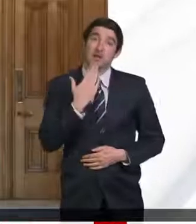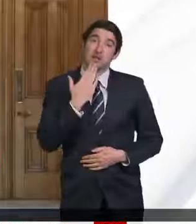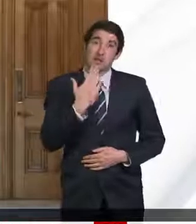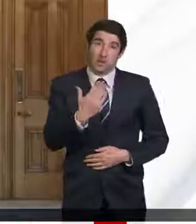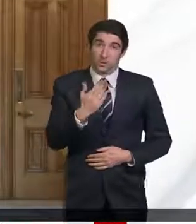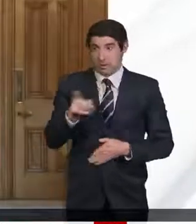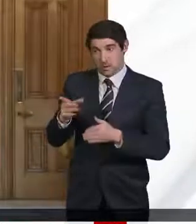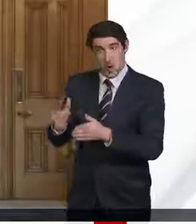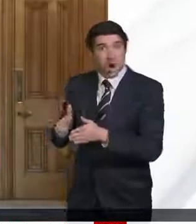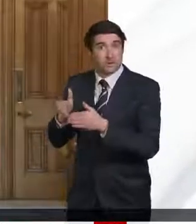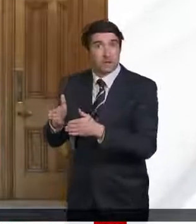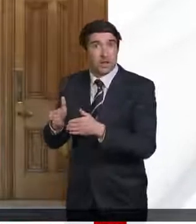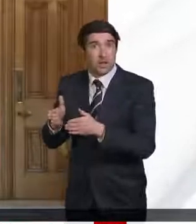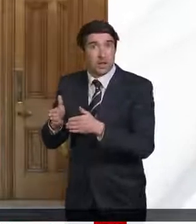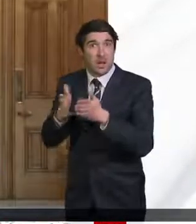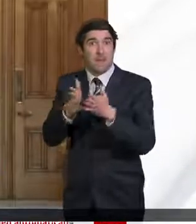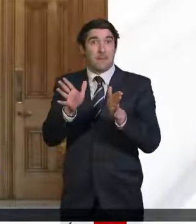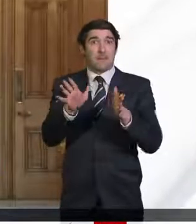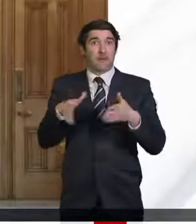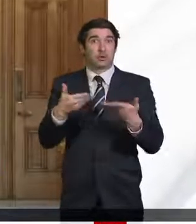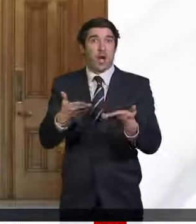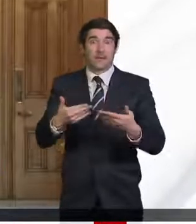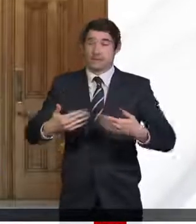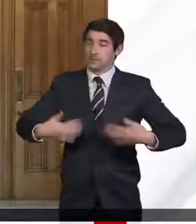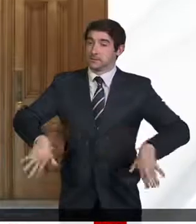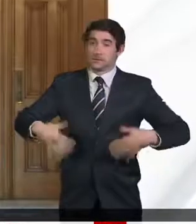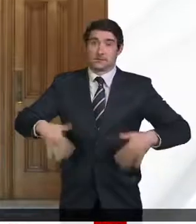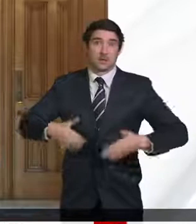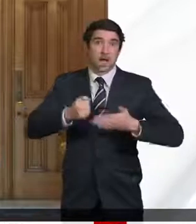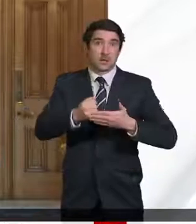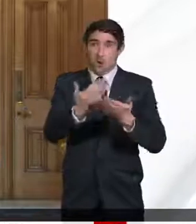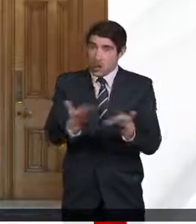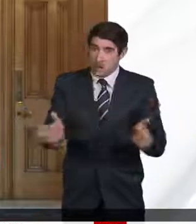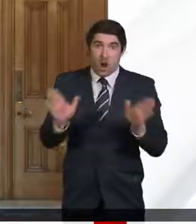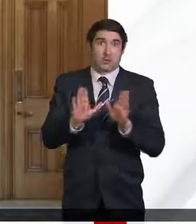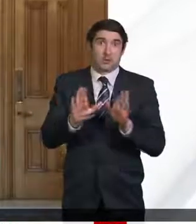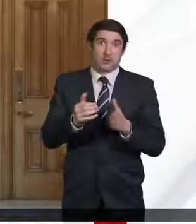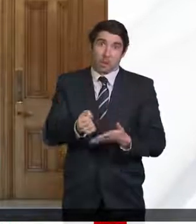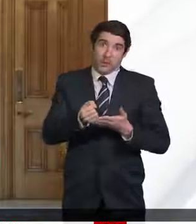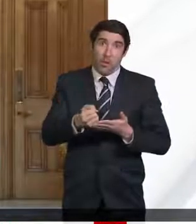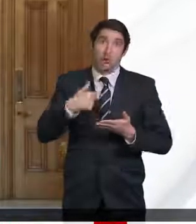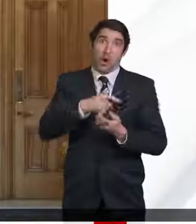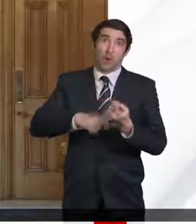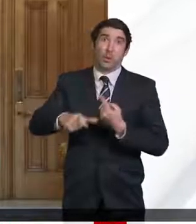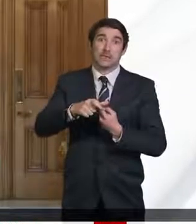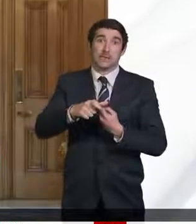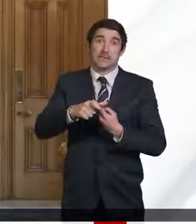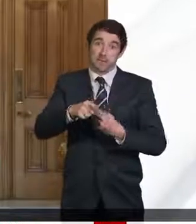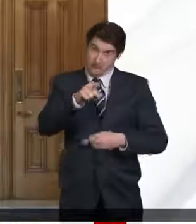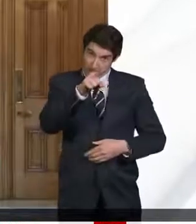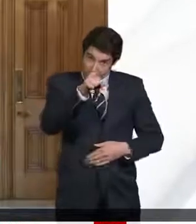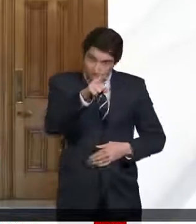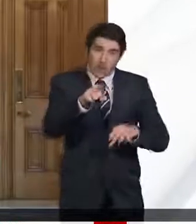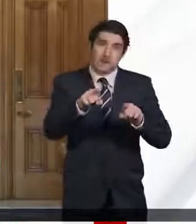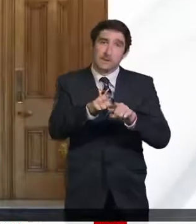of us can continue to play our part in supporting them and the health service by staying at home, supporting the